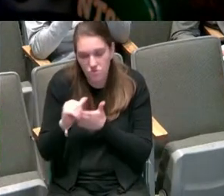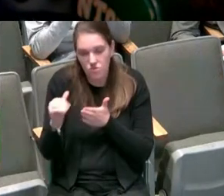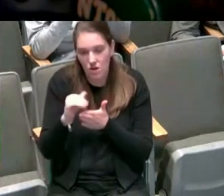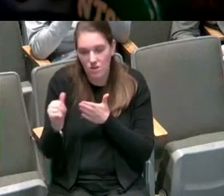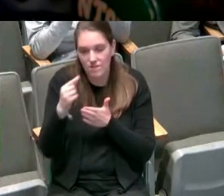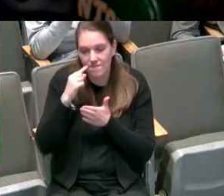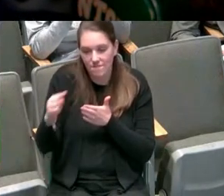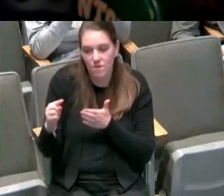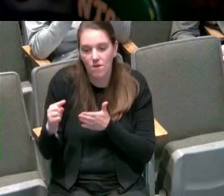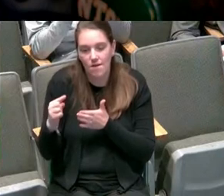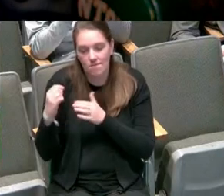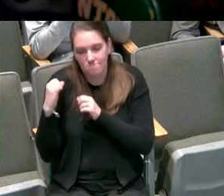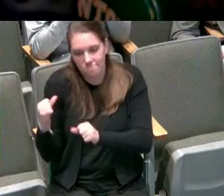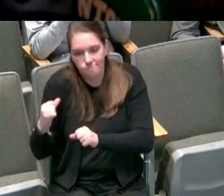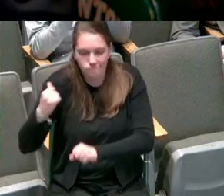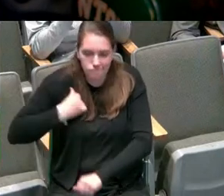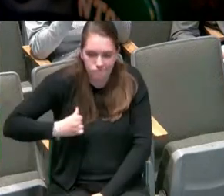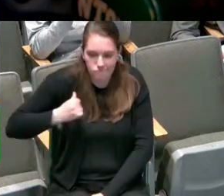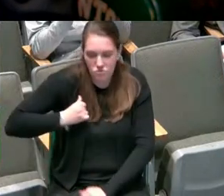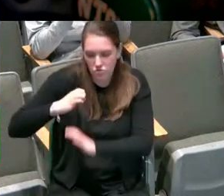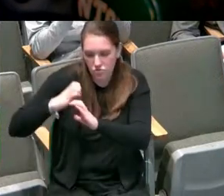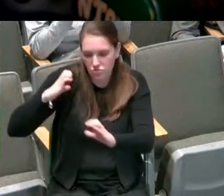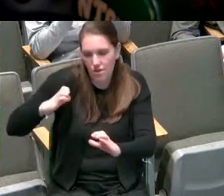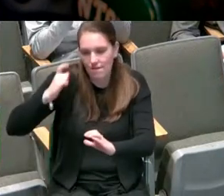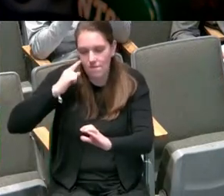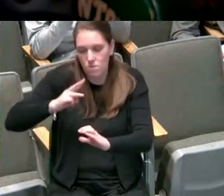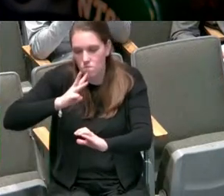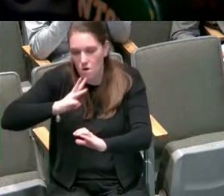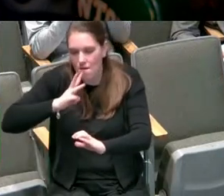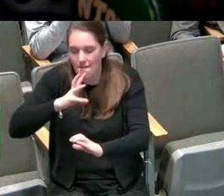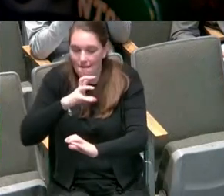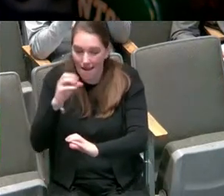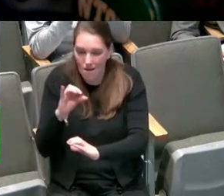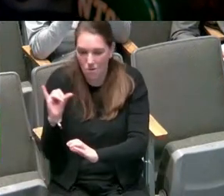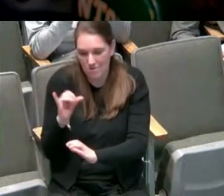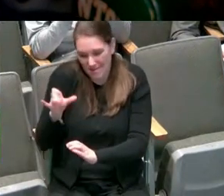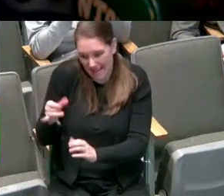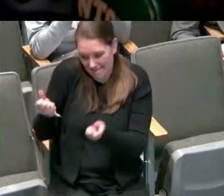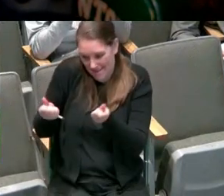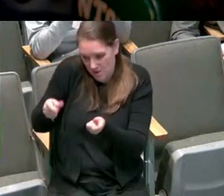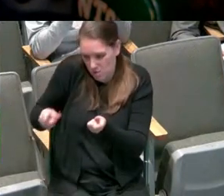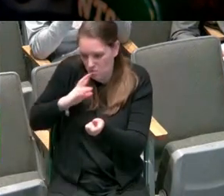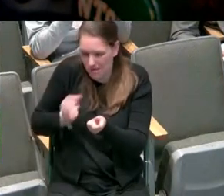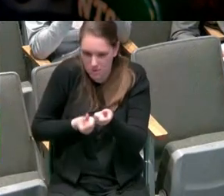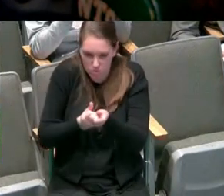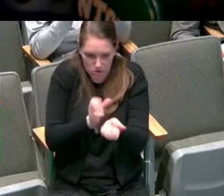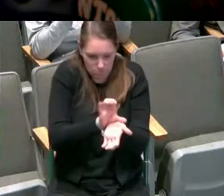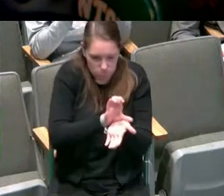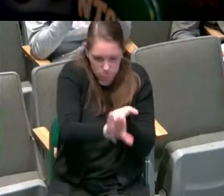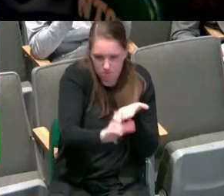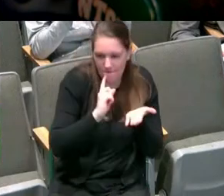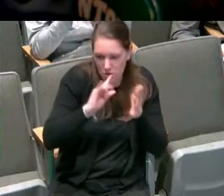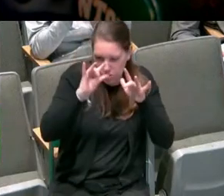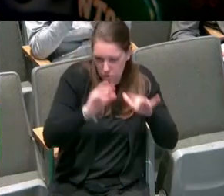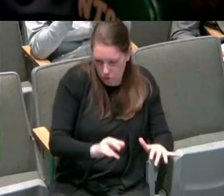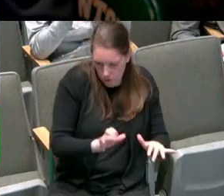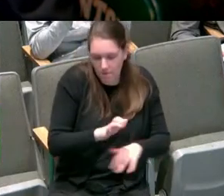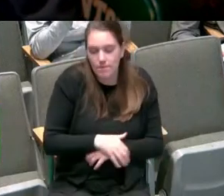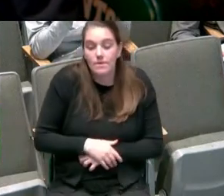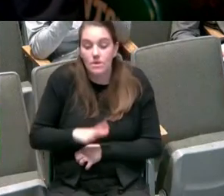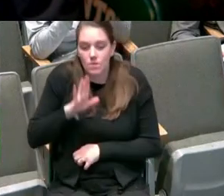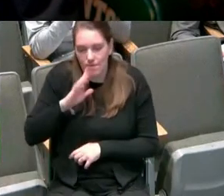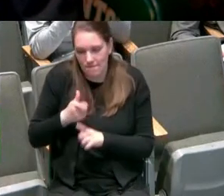water Enterprise work the vehicle code also supports no clearing operations funding will come from the water Enterprise fund retained